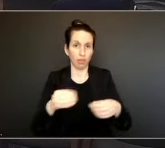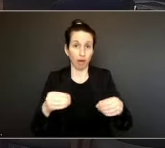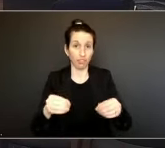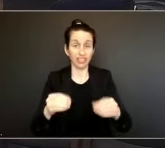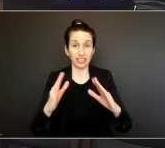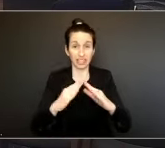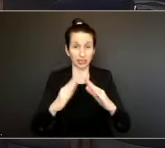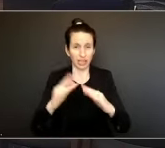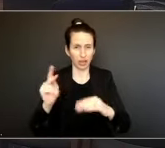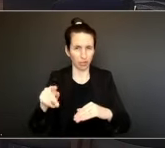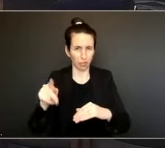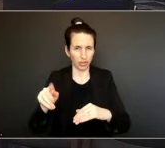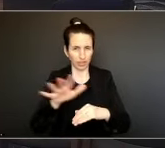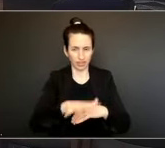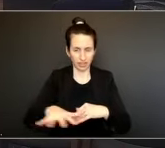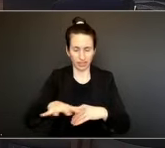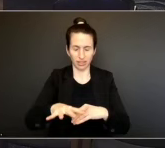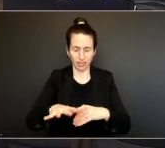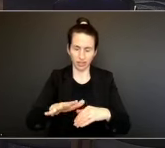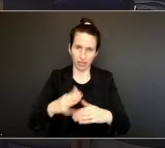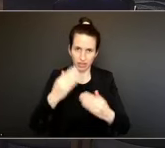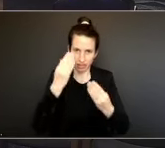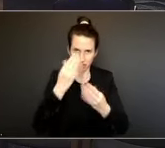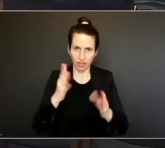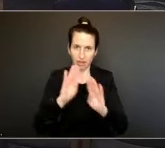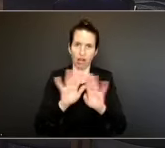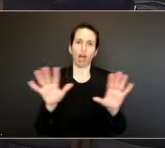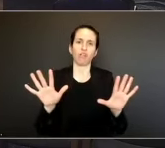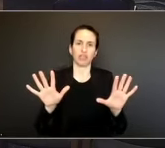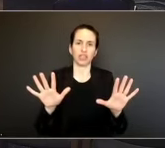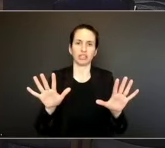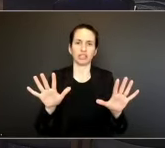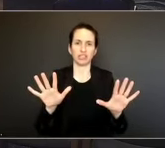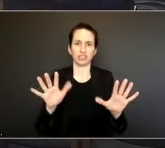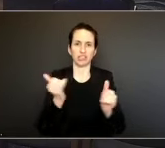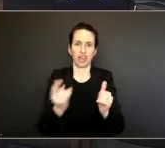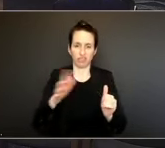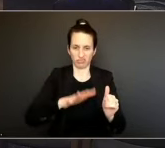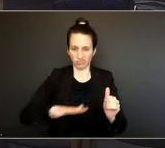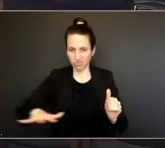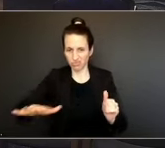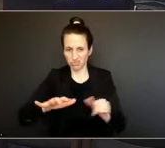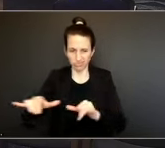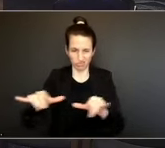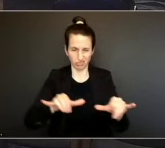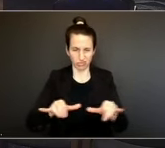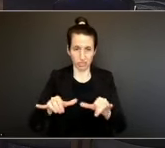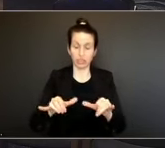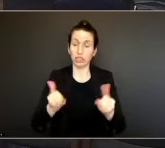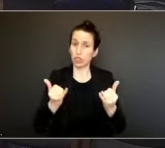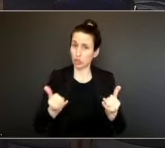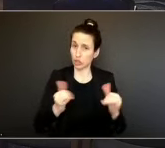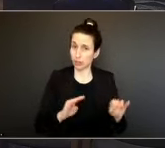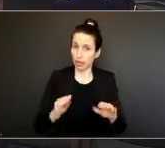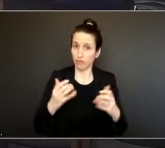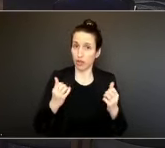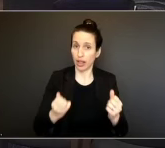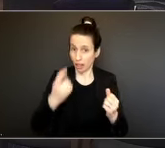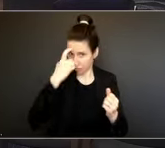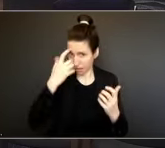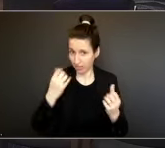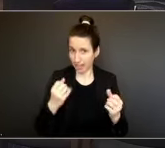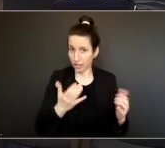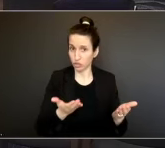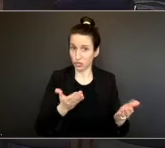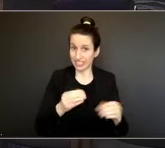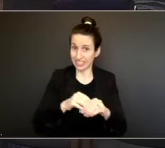really obvious to me and probably everyone else around me that current behavioral health services in Oregon are not meeting people's needs.